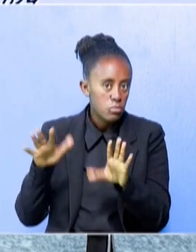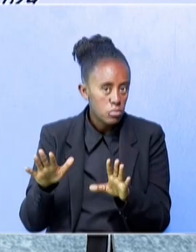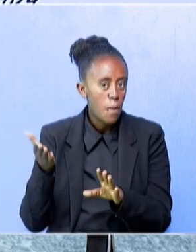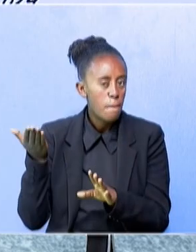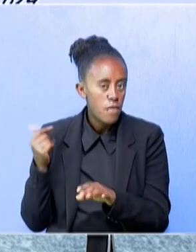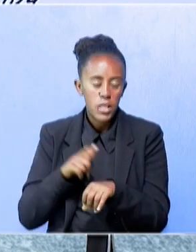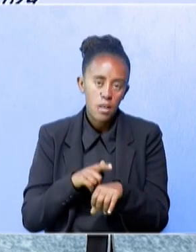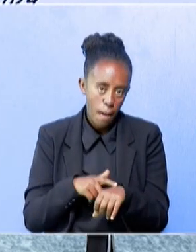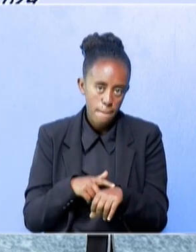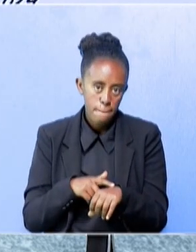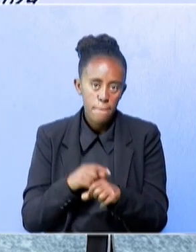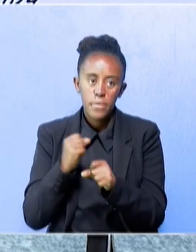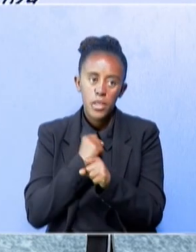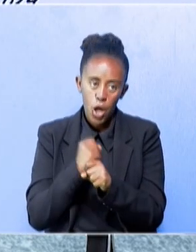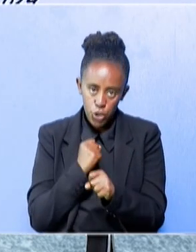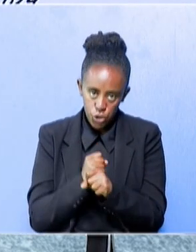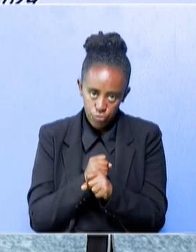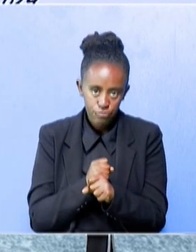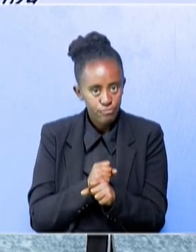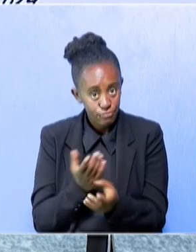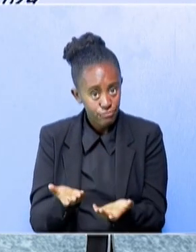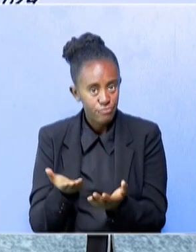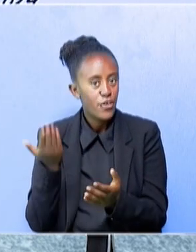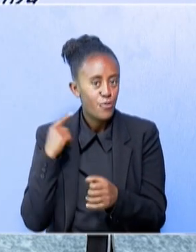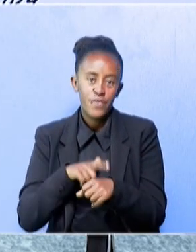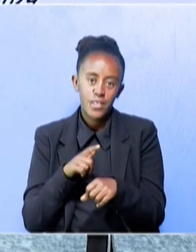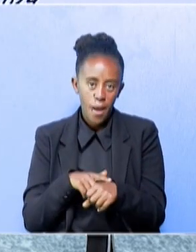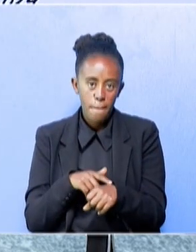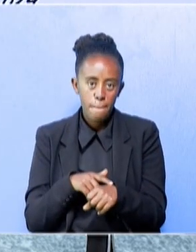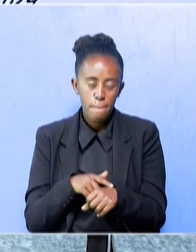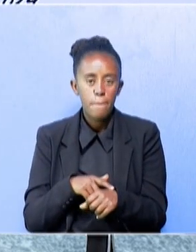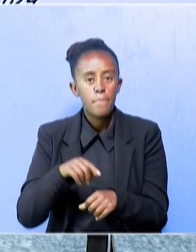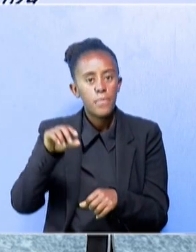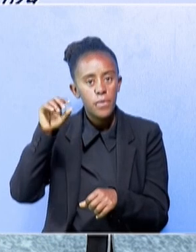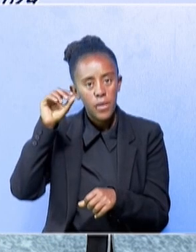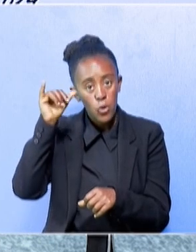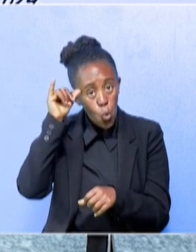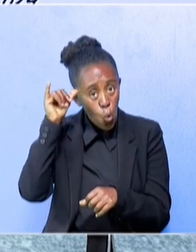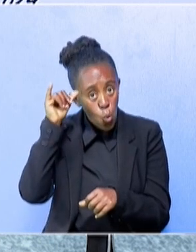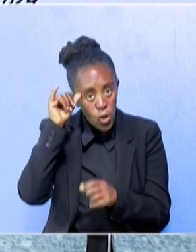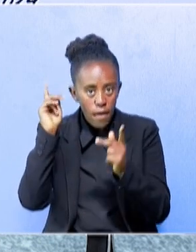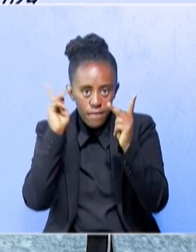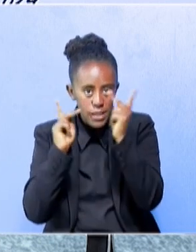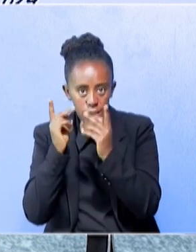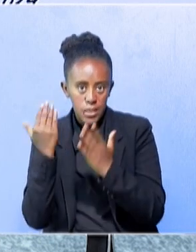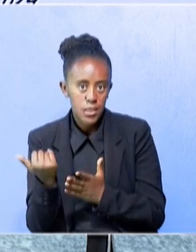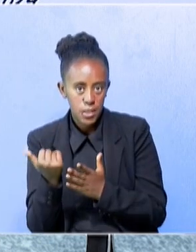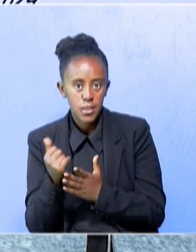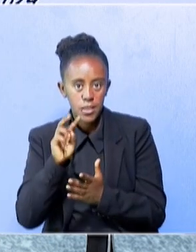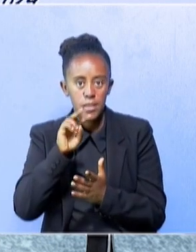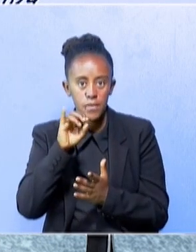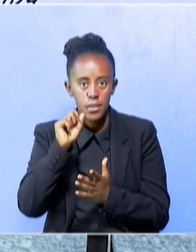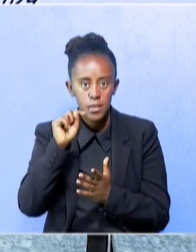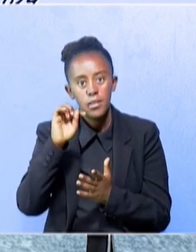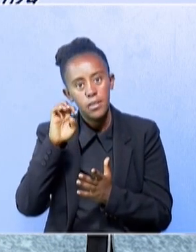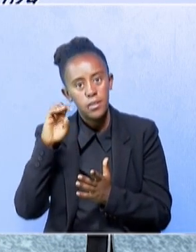previous time, the action was going on in the previous time. Jonathan visited his is another action, of course, but still